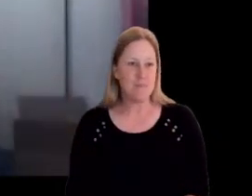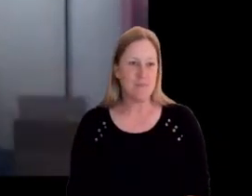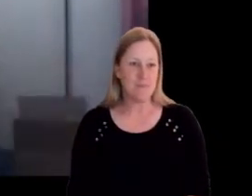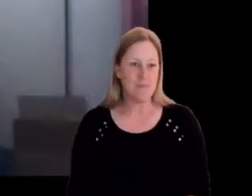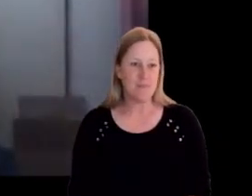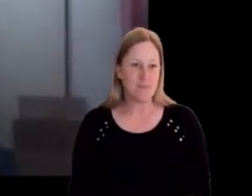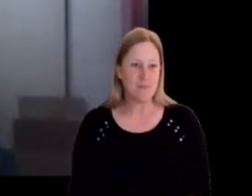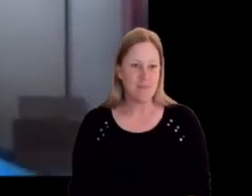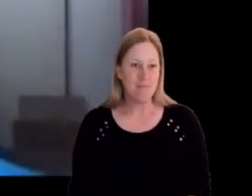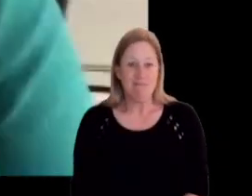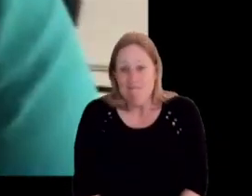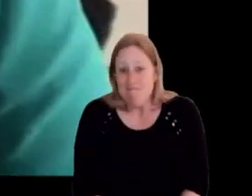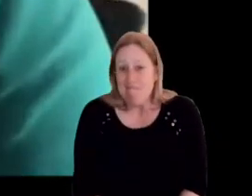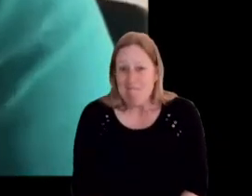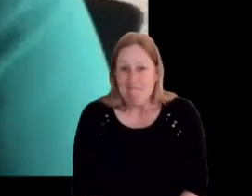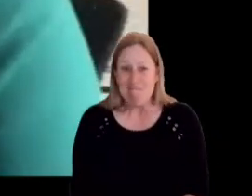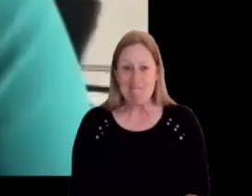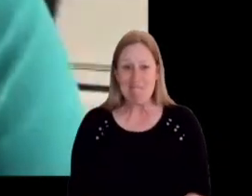And